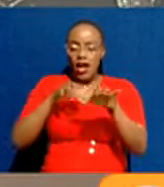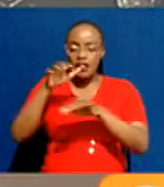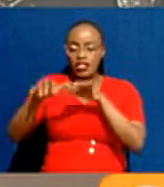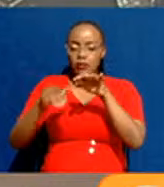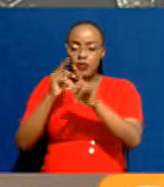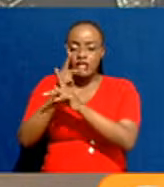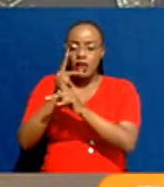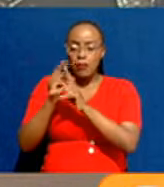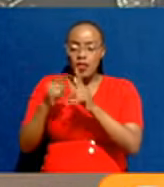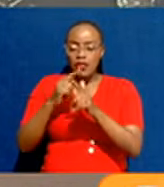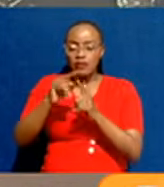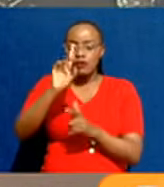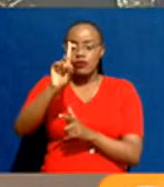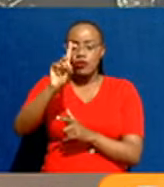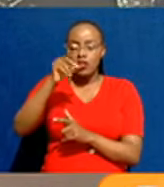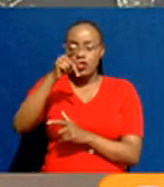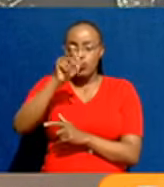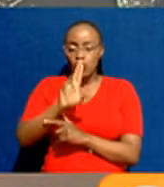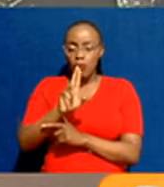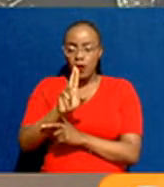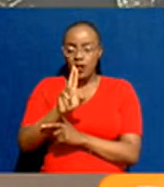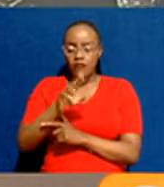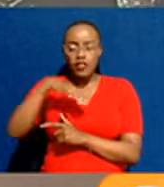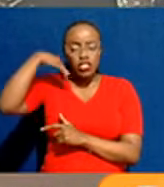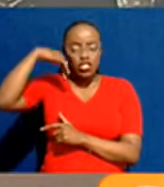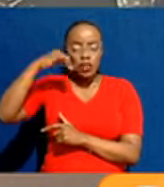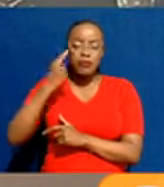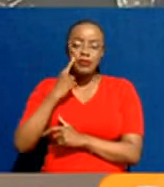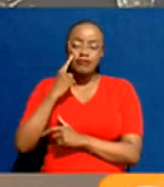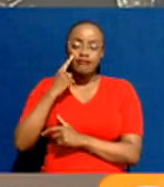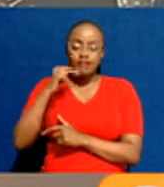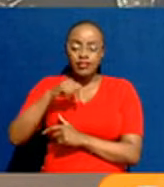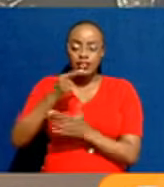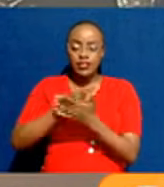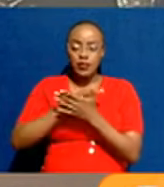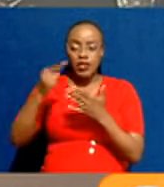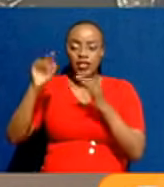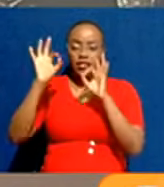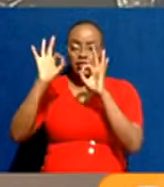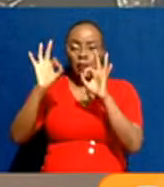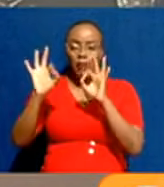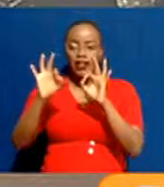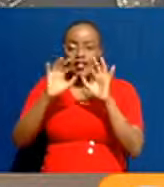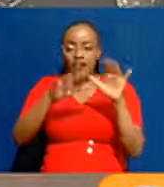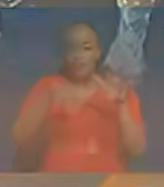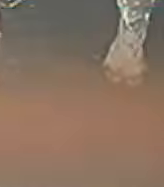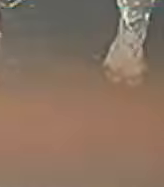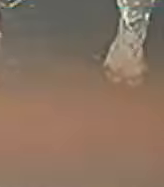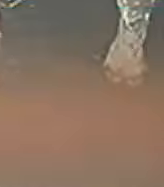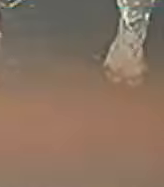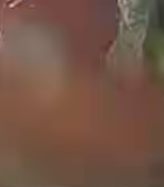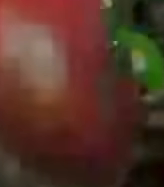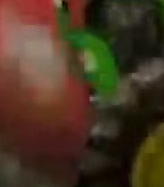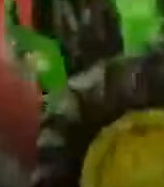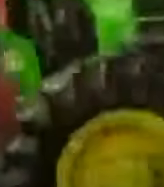the Dorper sheep. Very own Dennis Cicciano tells us on this week's Smart Farm.